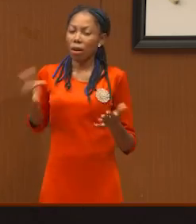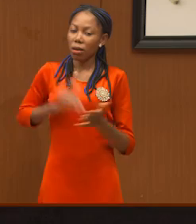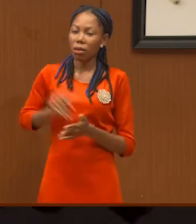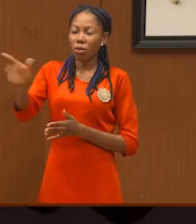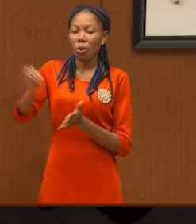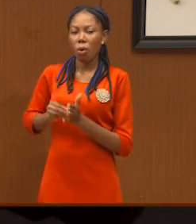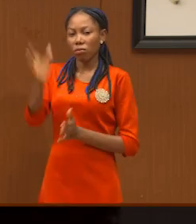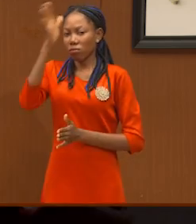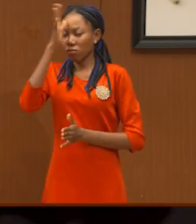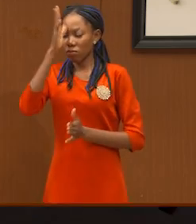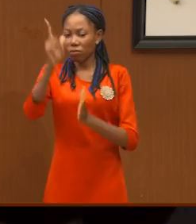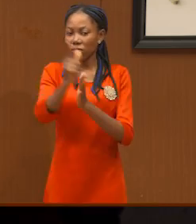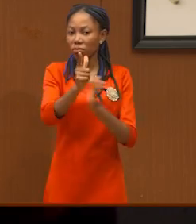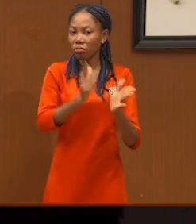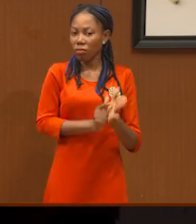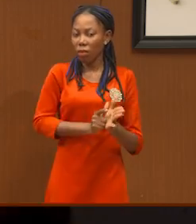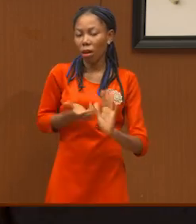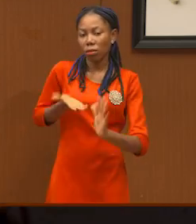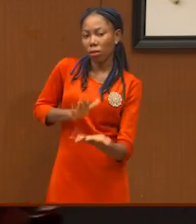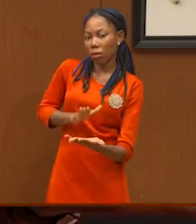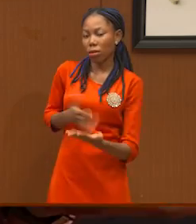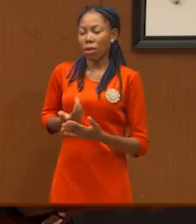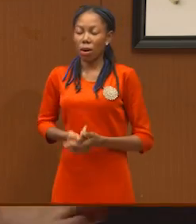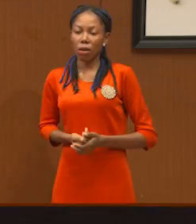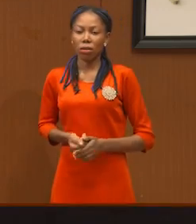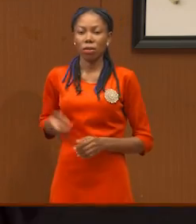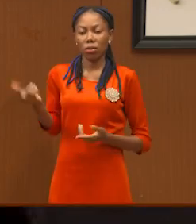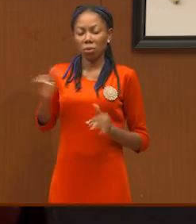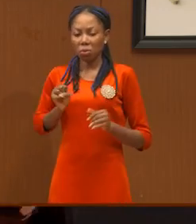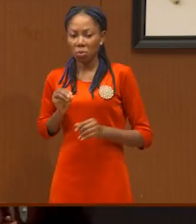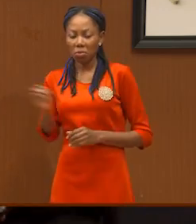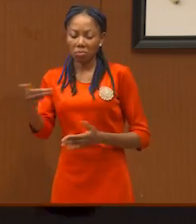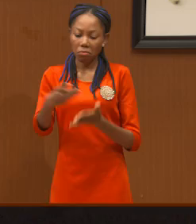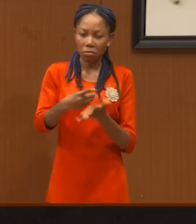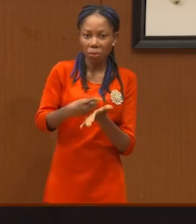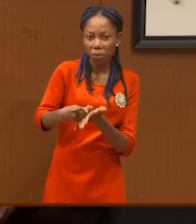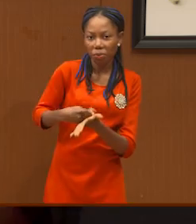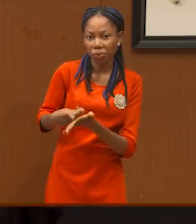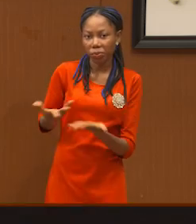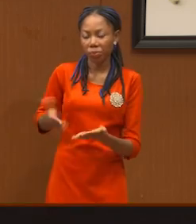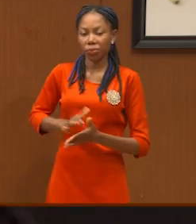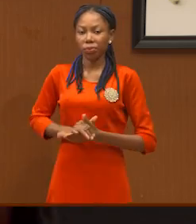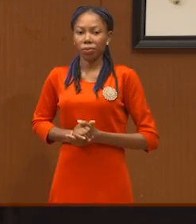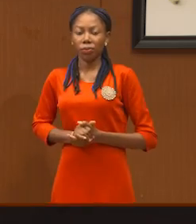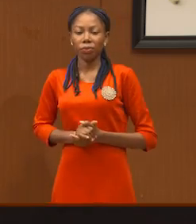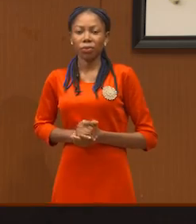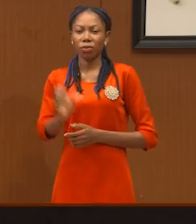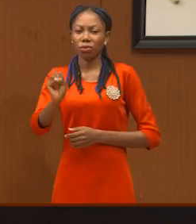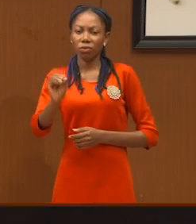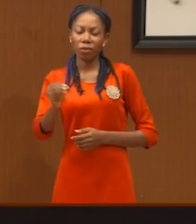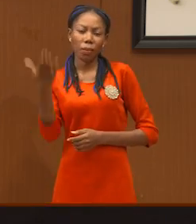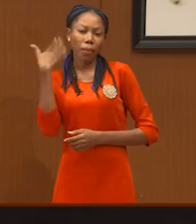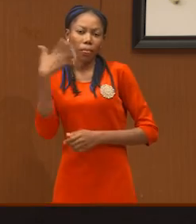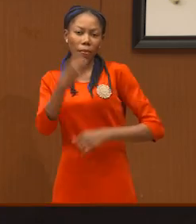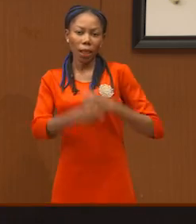couple of other challenges. I told him he agreed with us. I met him with my wife. We discussed. So last